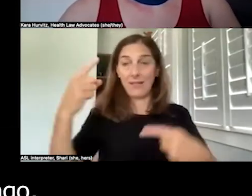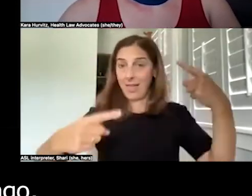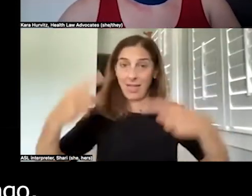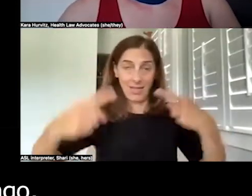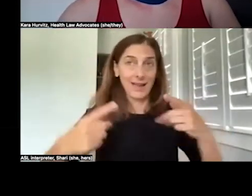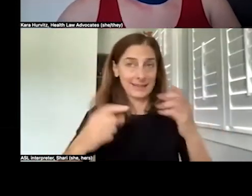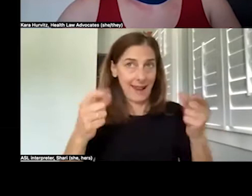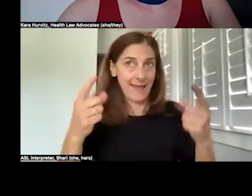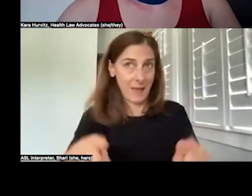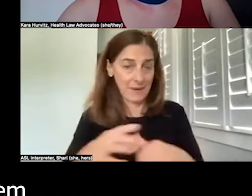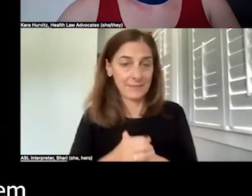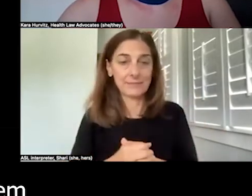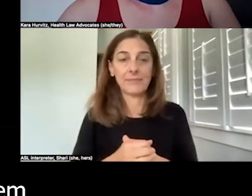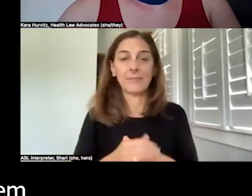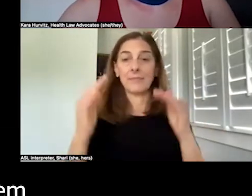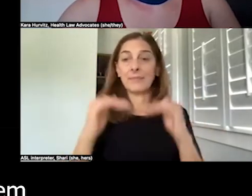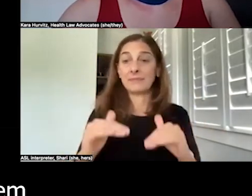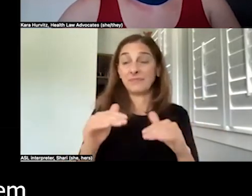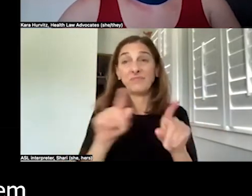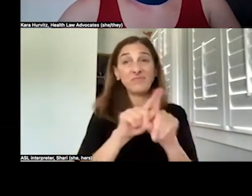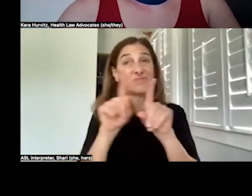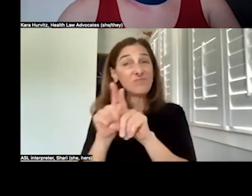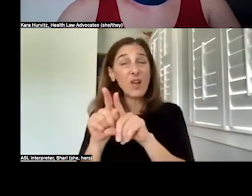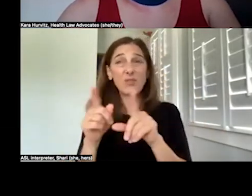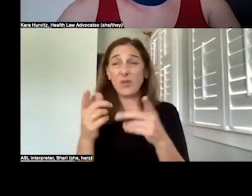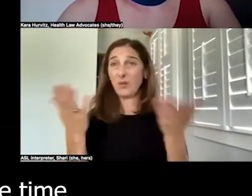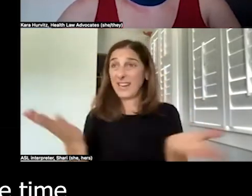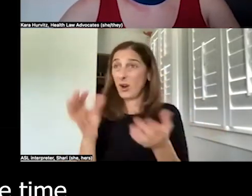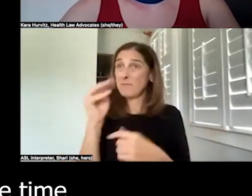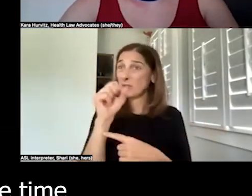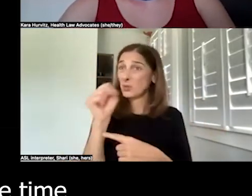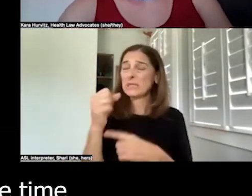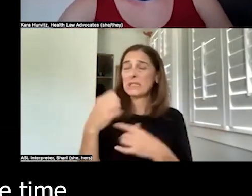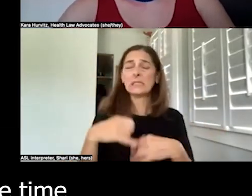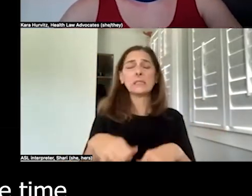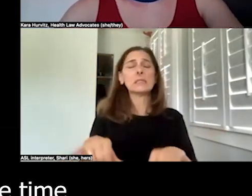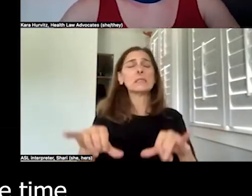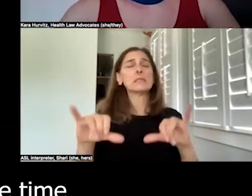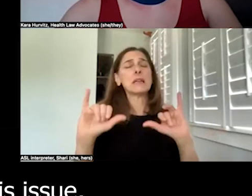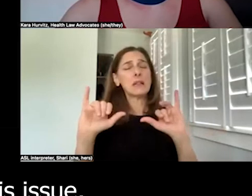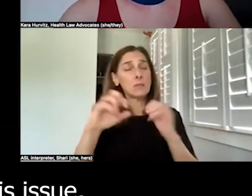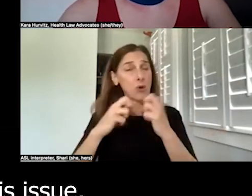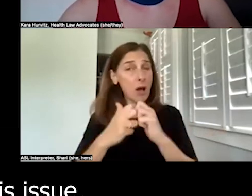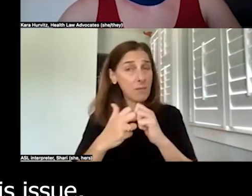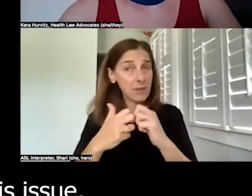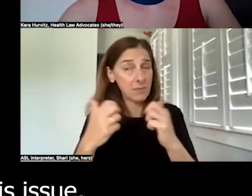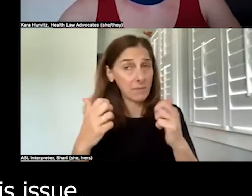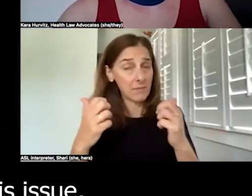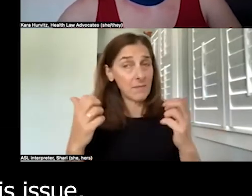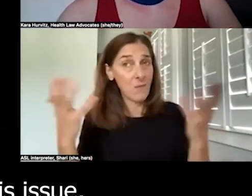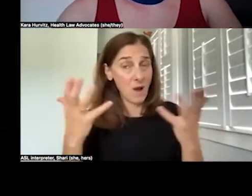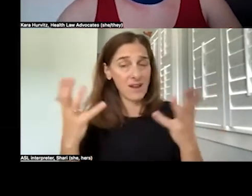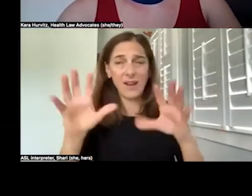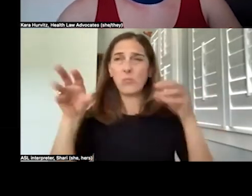ago, inadequate provider networks are still a problem in Massachusetts. We've come a long way in the time that we've been working on this